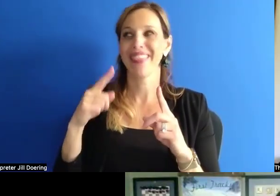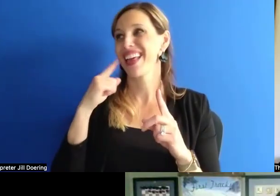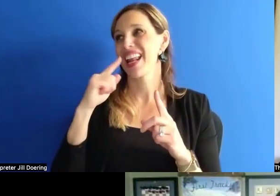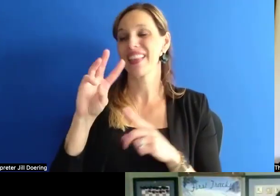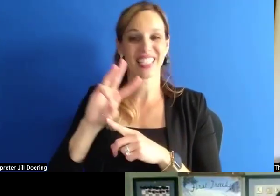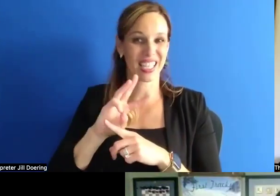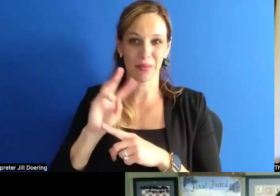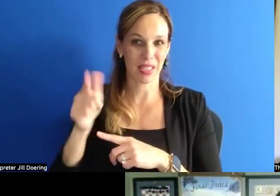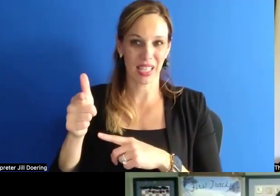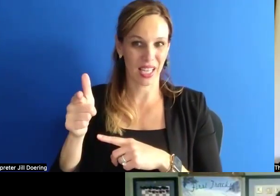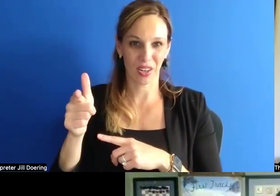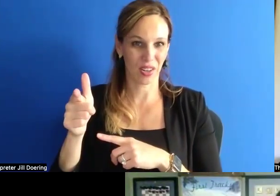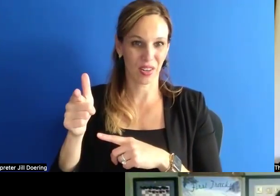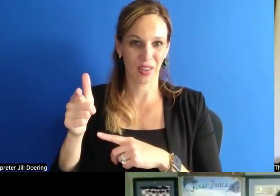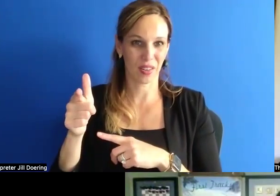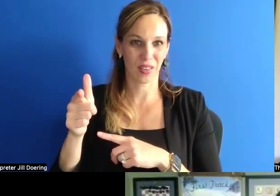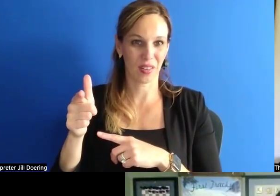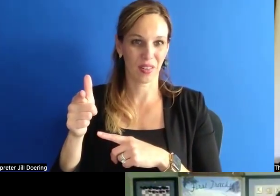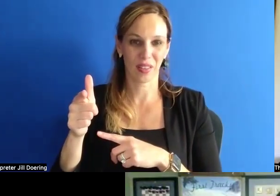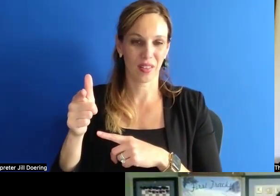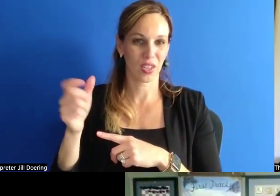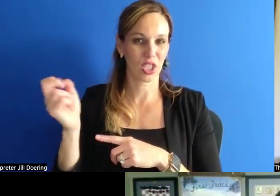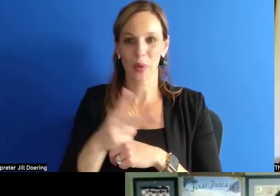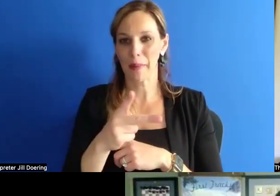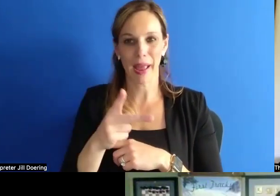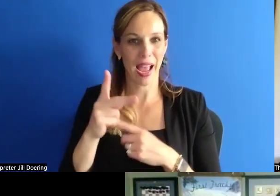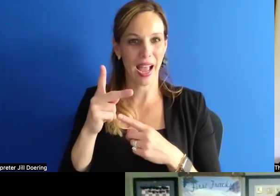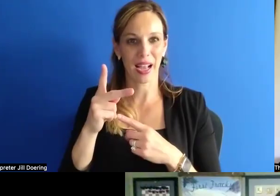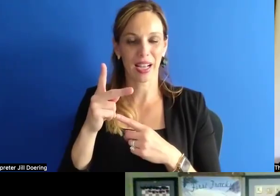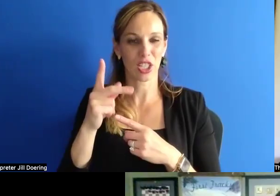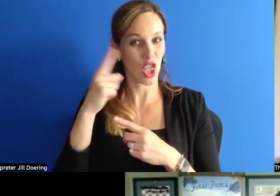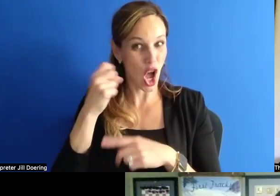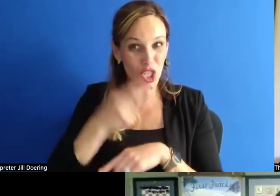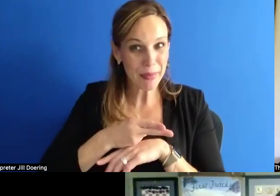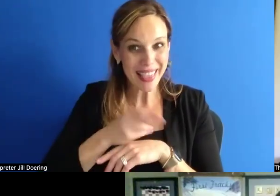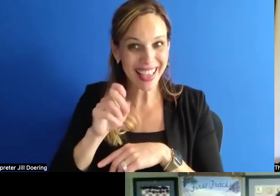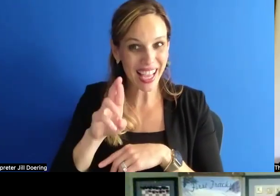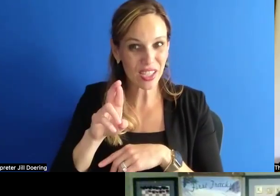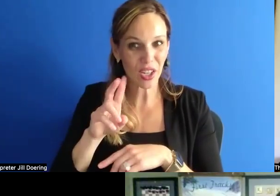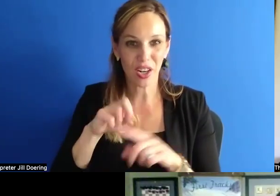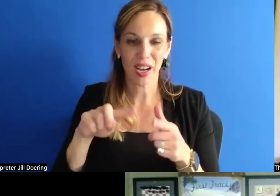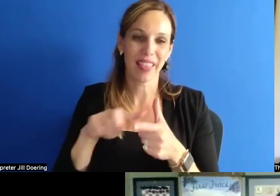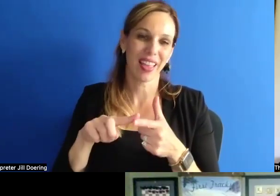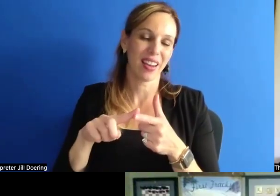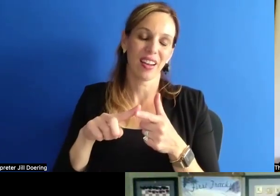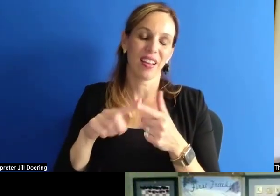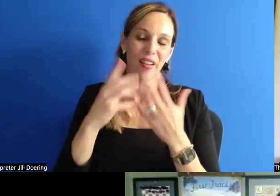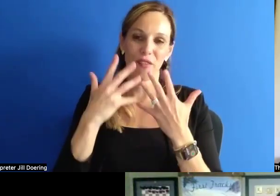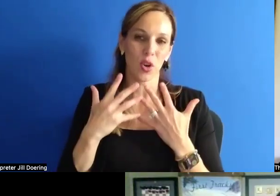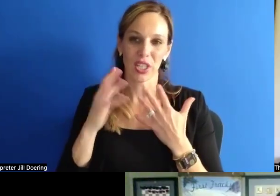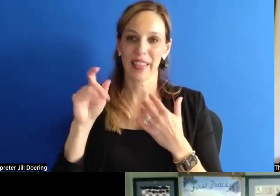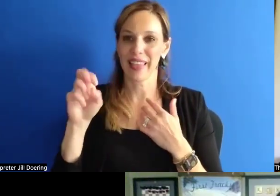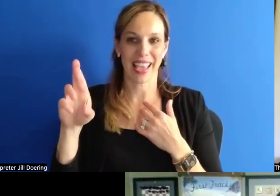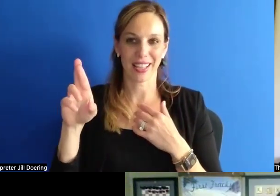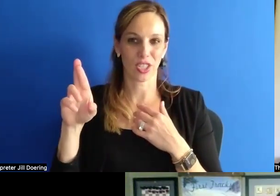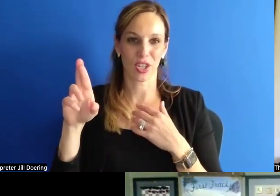6 months later, she went back and, and that, yeah, unfortunately took her life and she